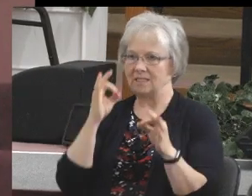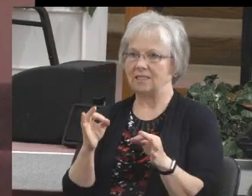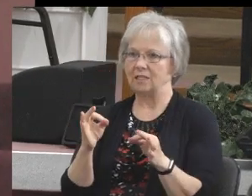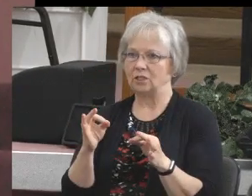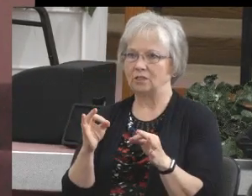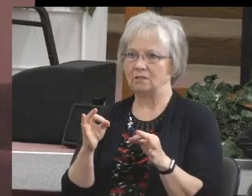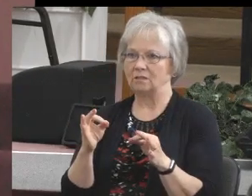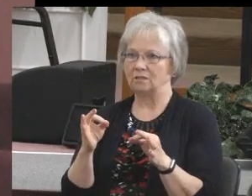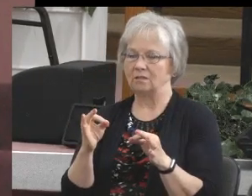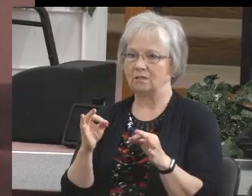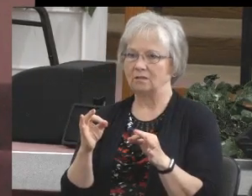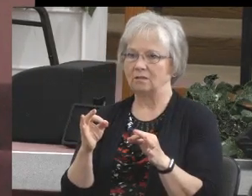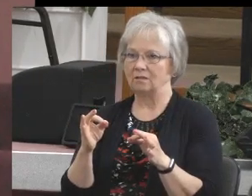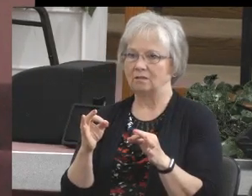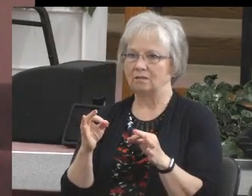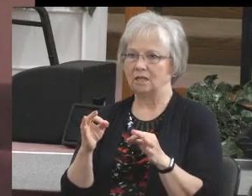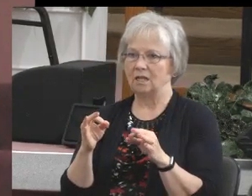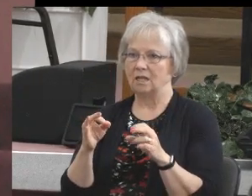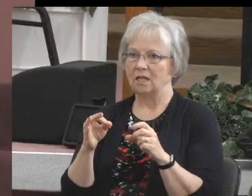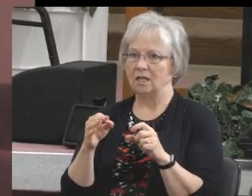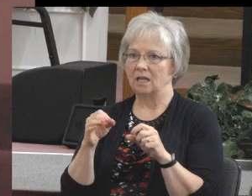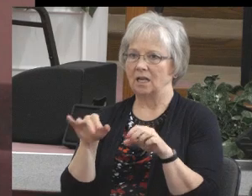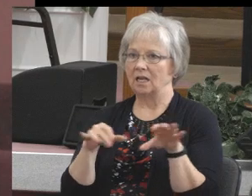little kids.